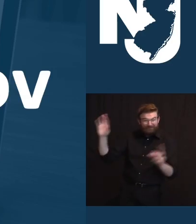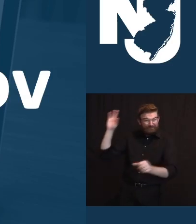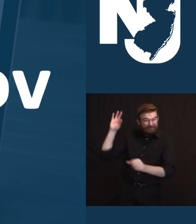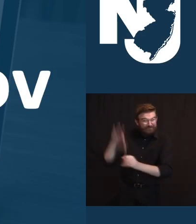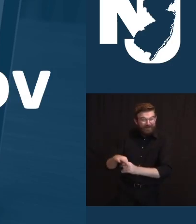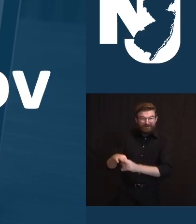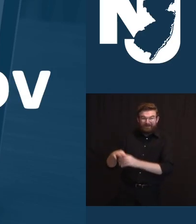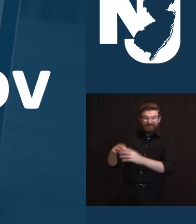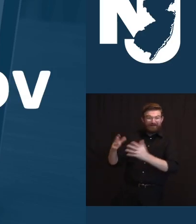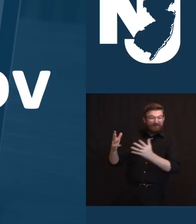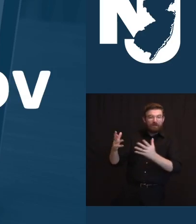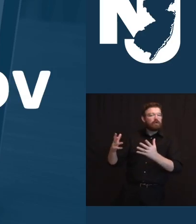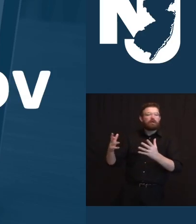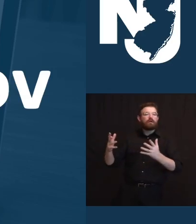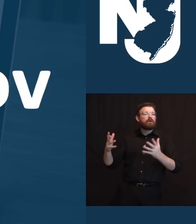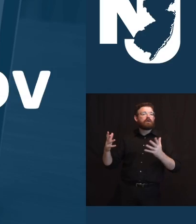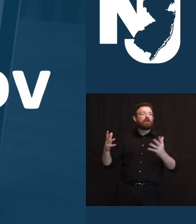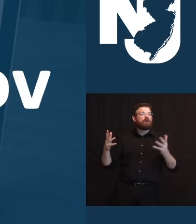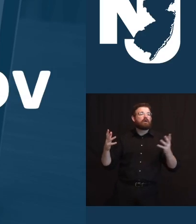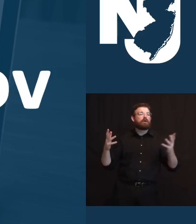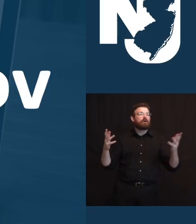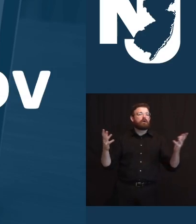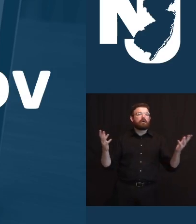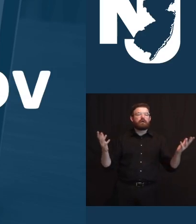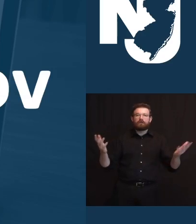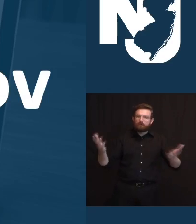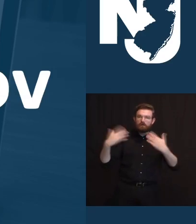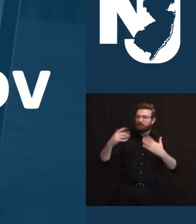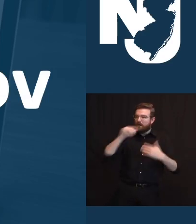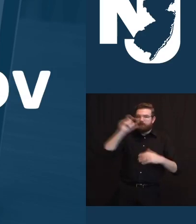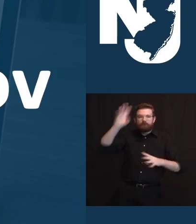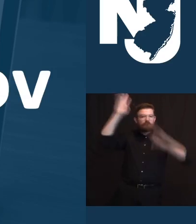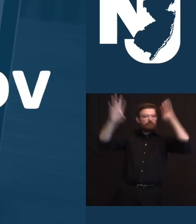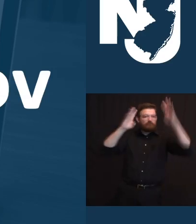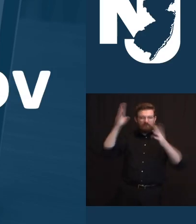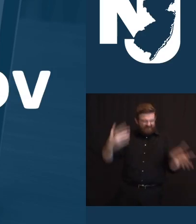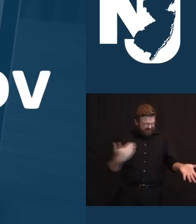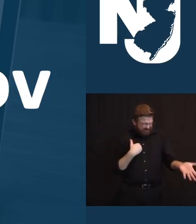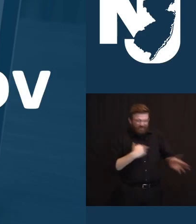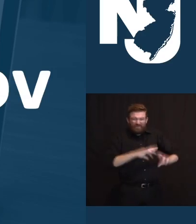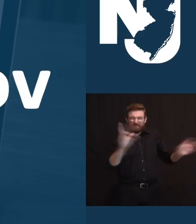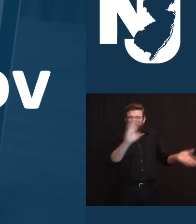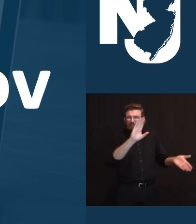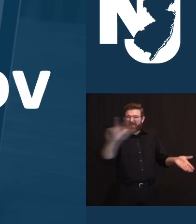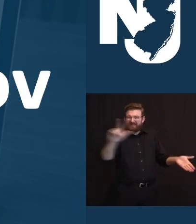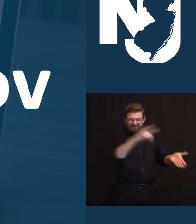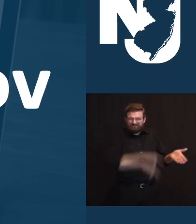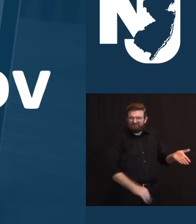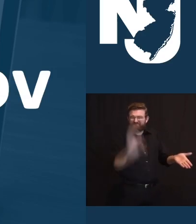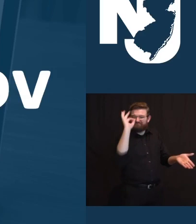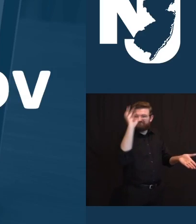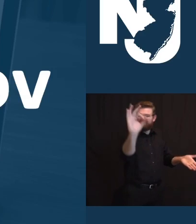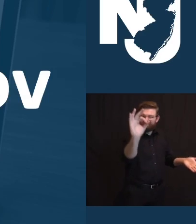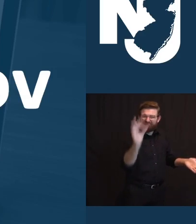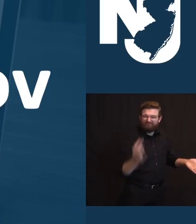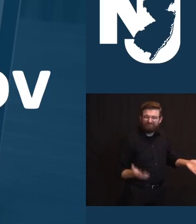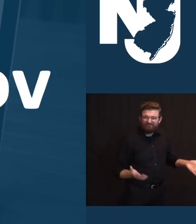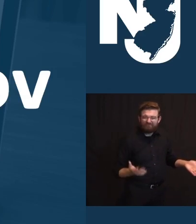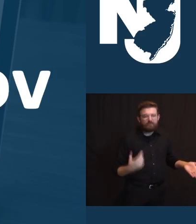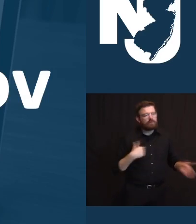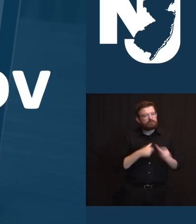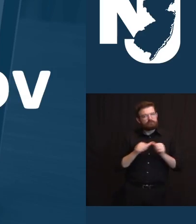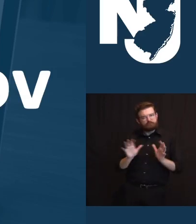put together with whatever scraps Mitch McConnell is finding in his office. We will continue to push for direct aid in New Jersey